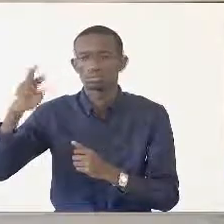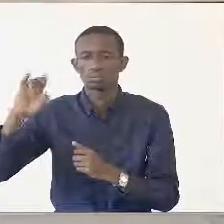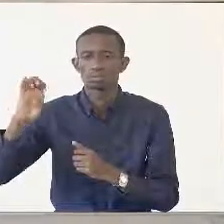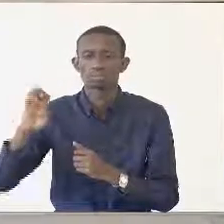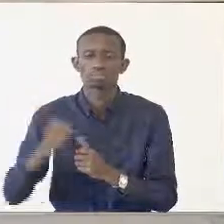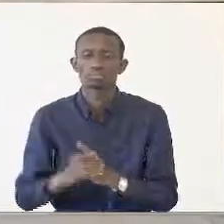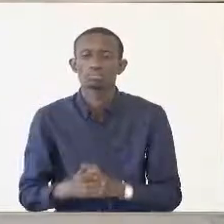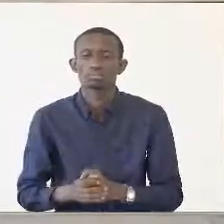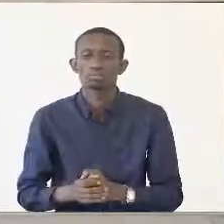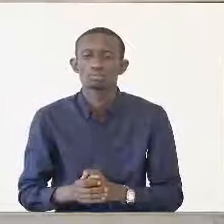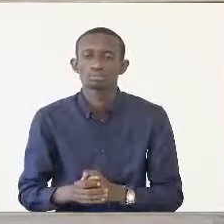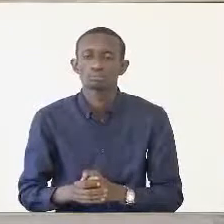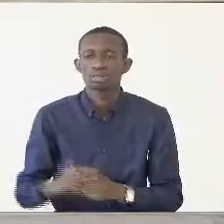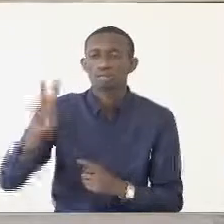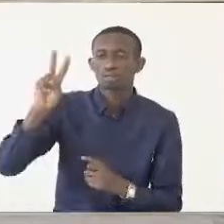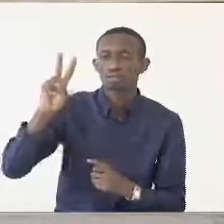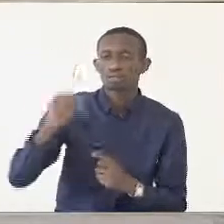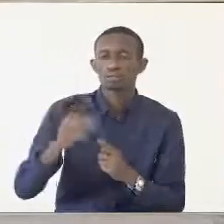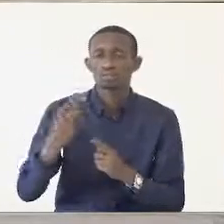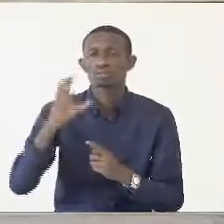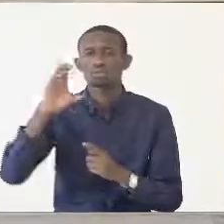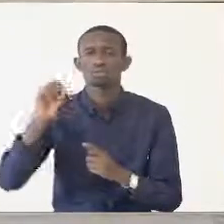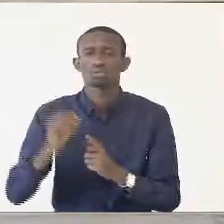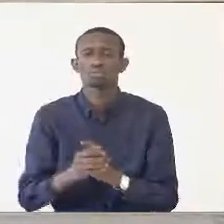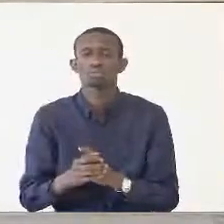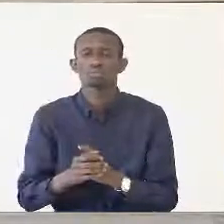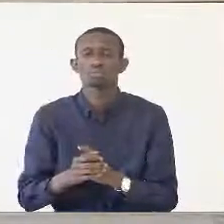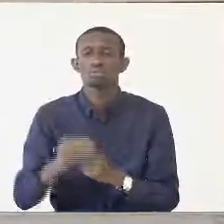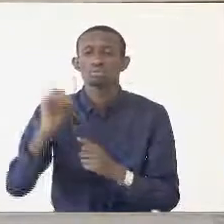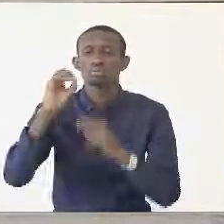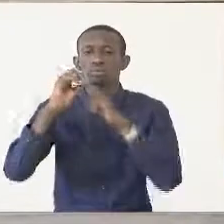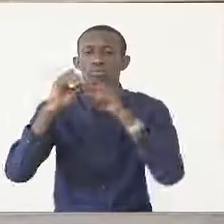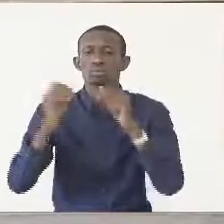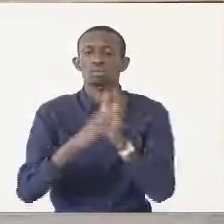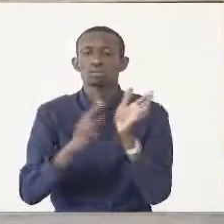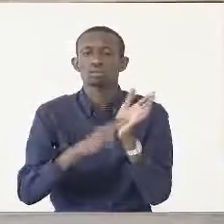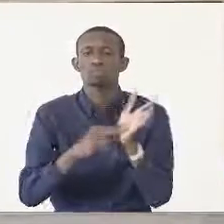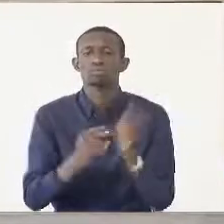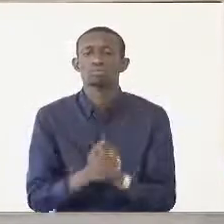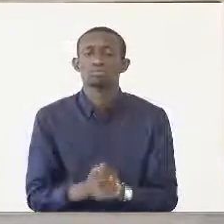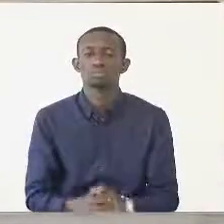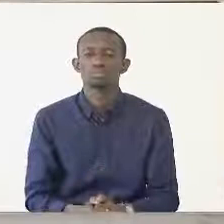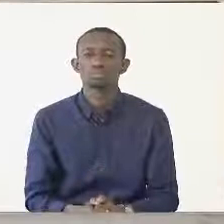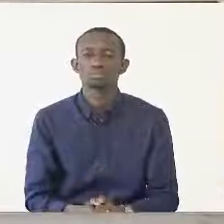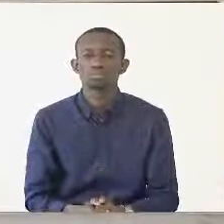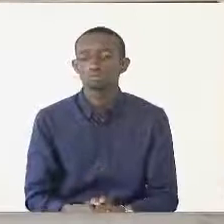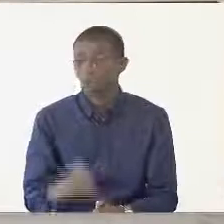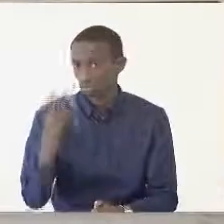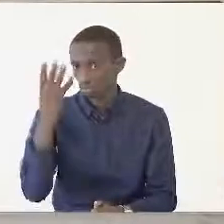the white cosine theta white equals to, this is equal to